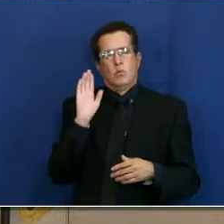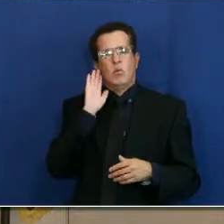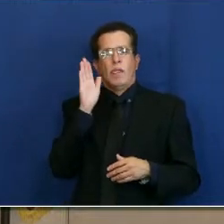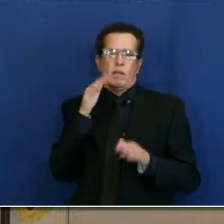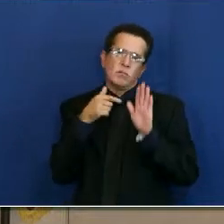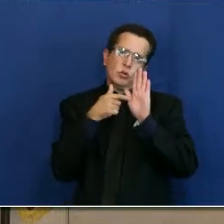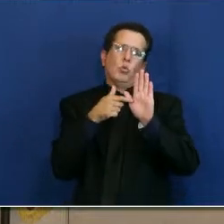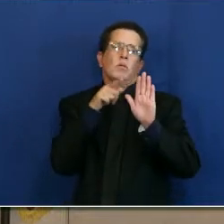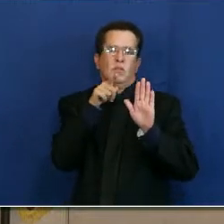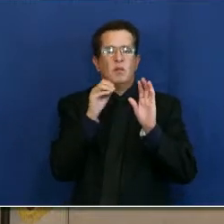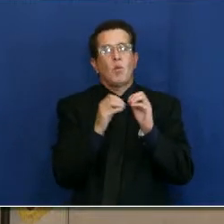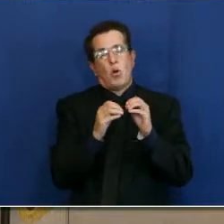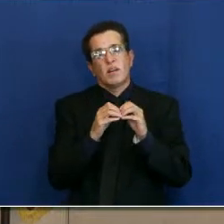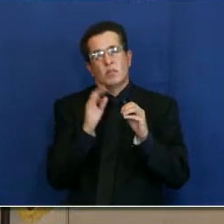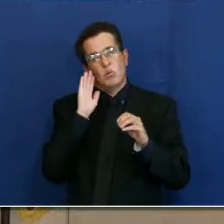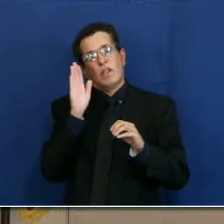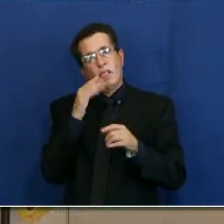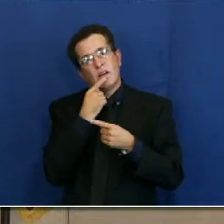yes.